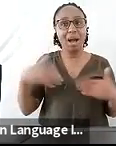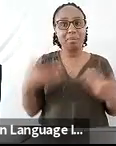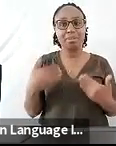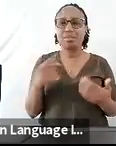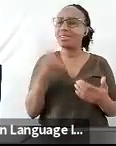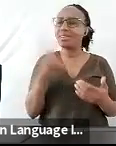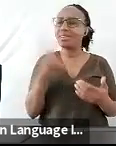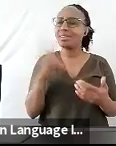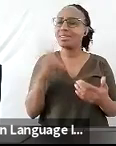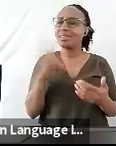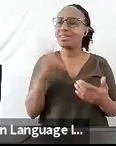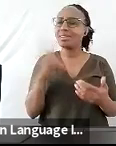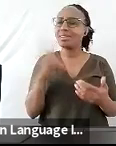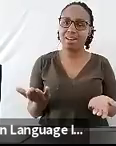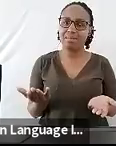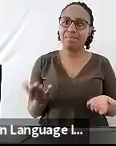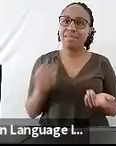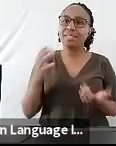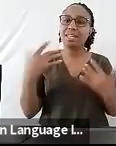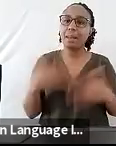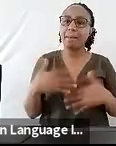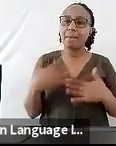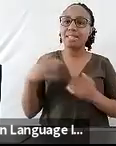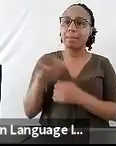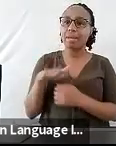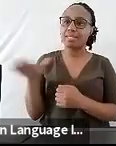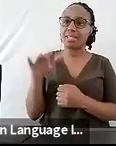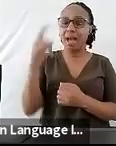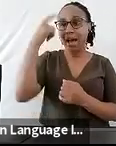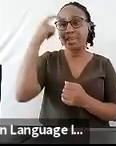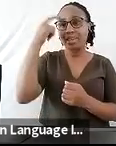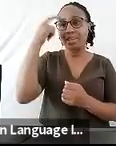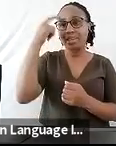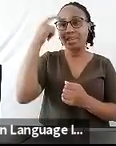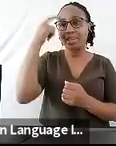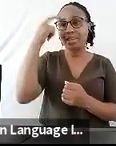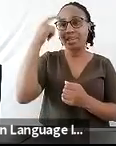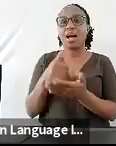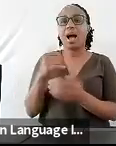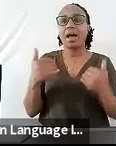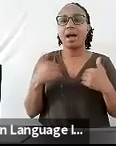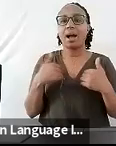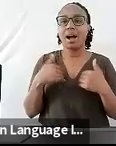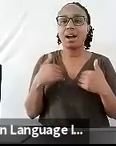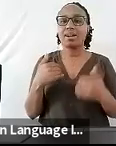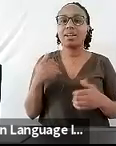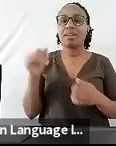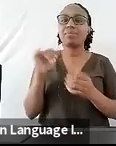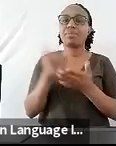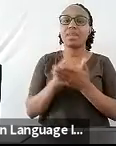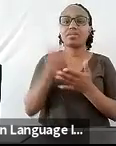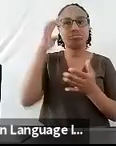place. And I think that's it. And like I said, I really had African women in mind when I was writing this book, because I feel like if